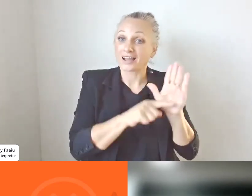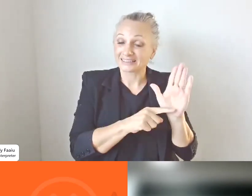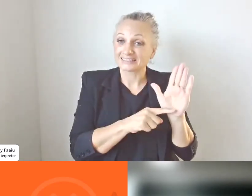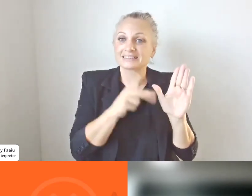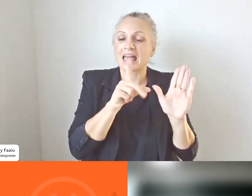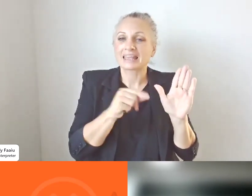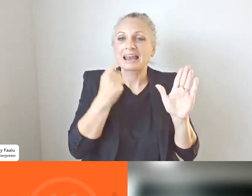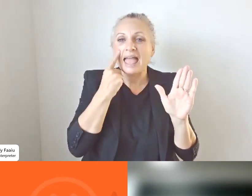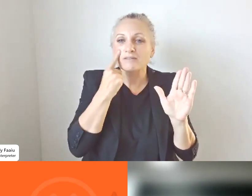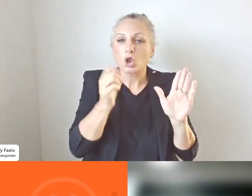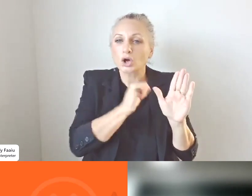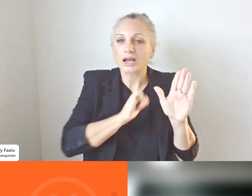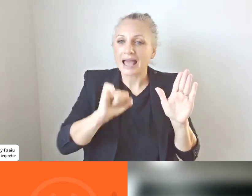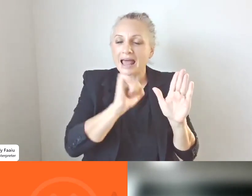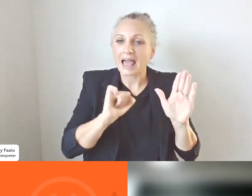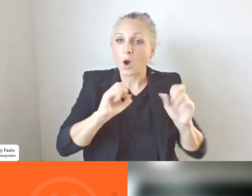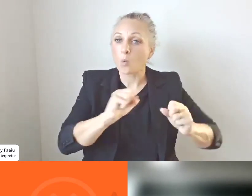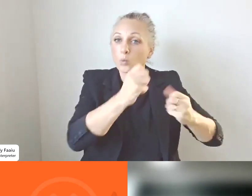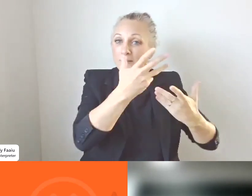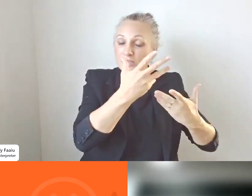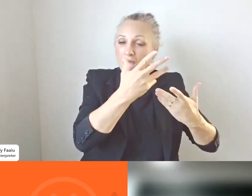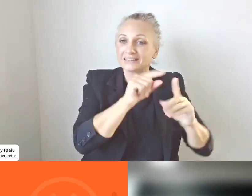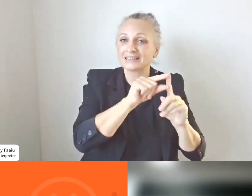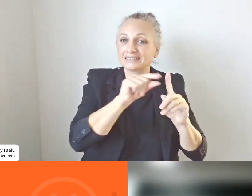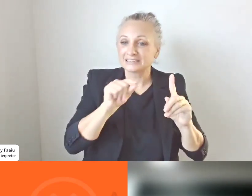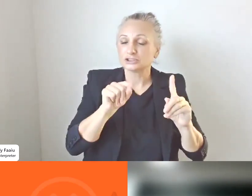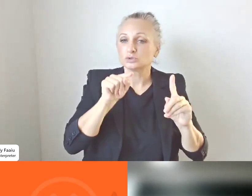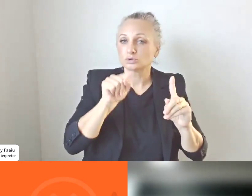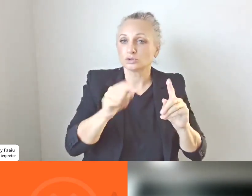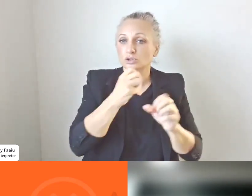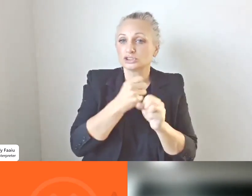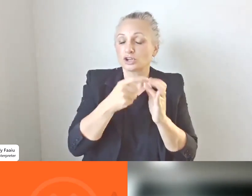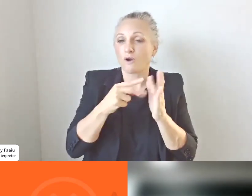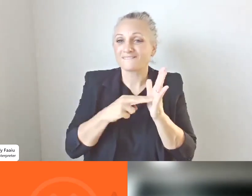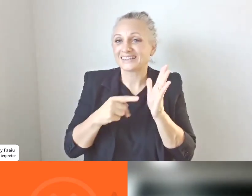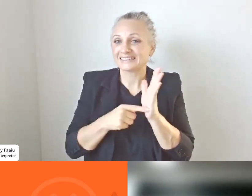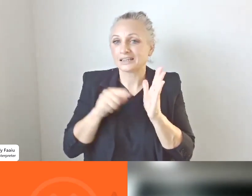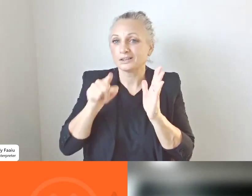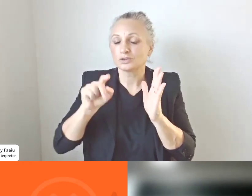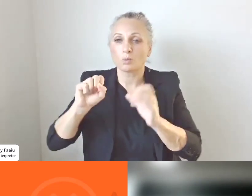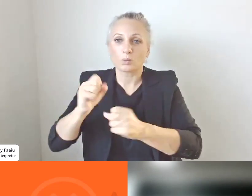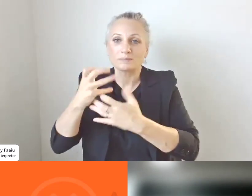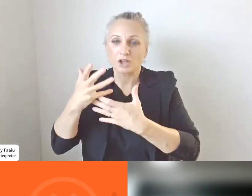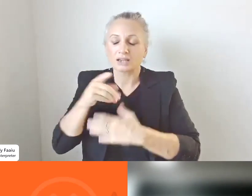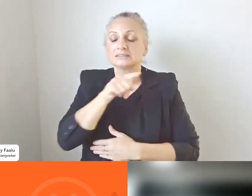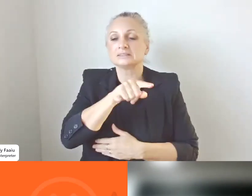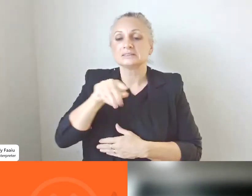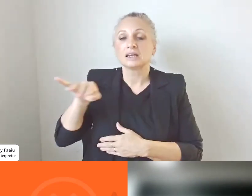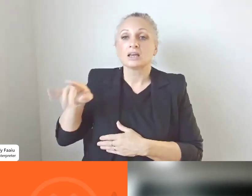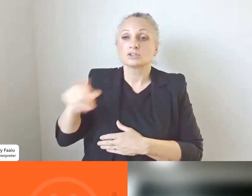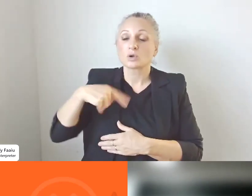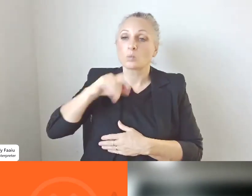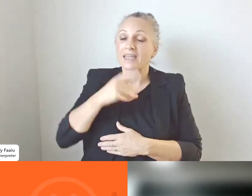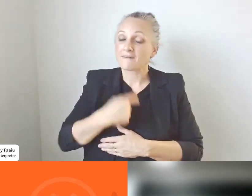digital.govt.nz website. You know, we have a role at Whaikaha to help support the use of AI in the